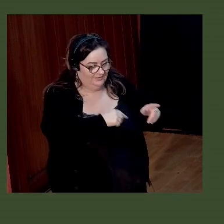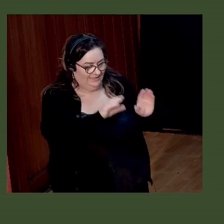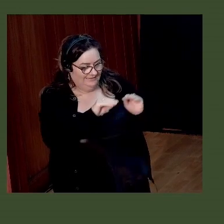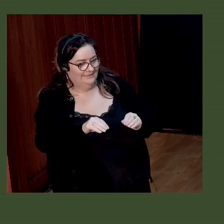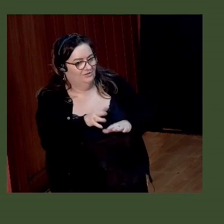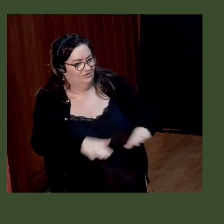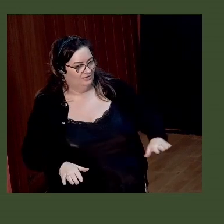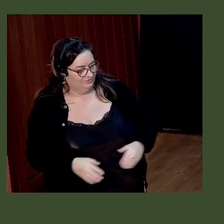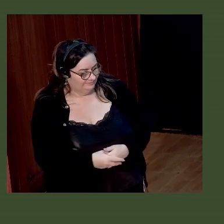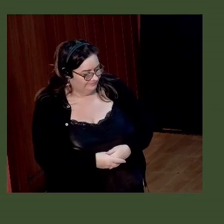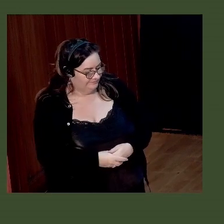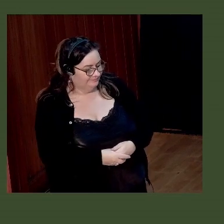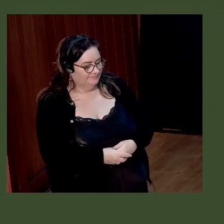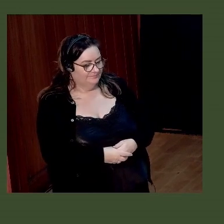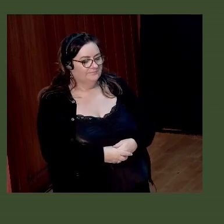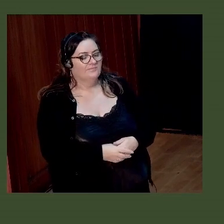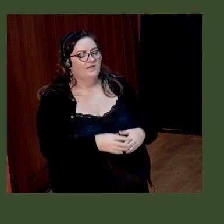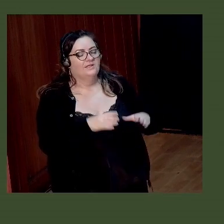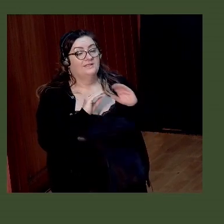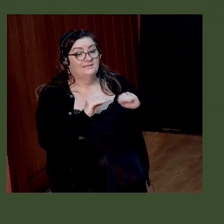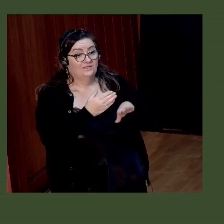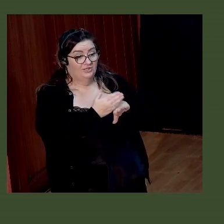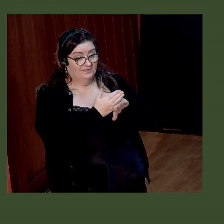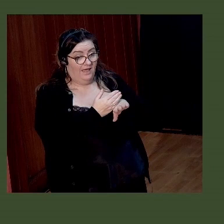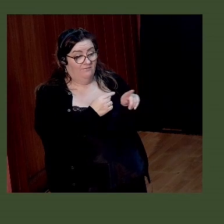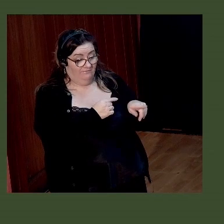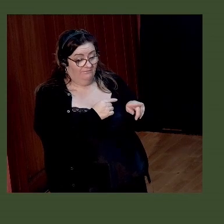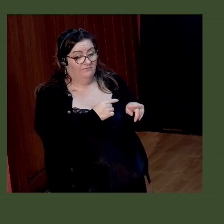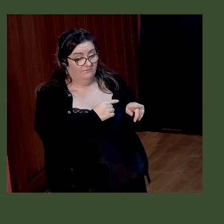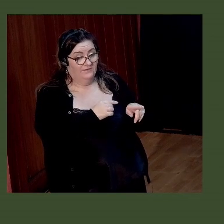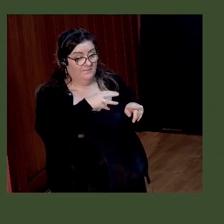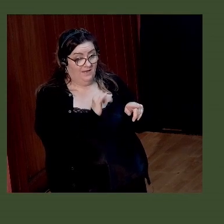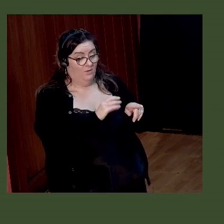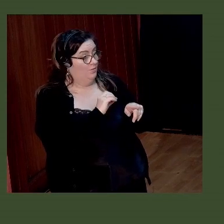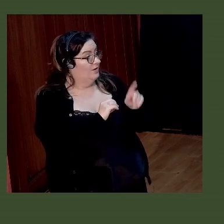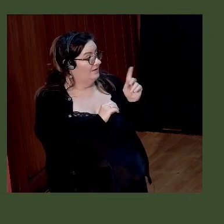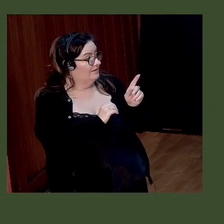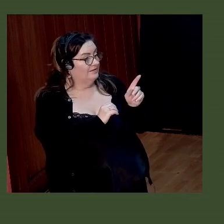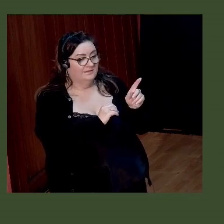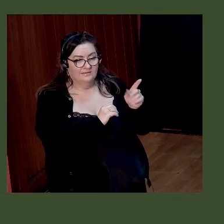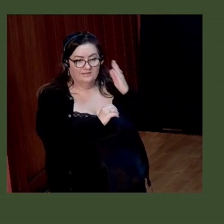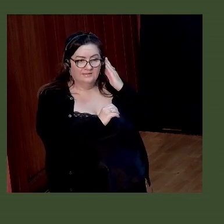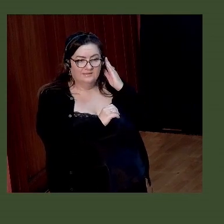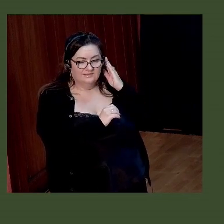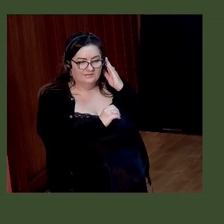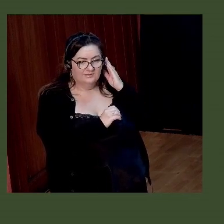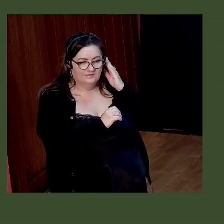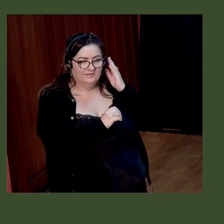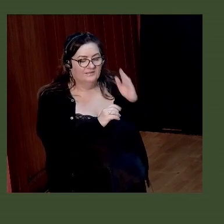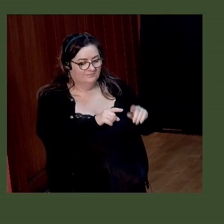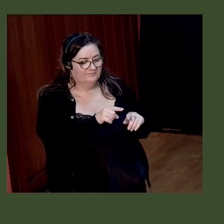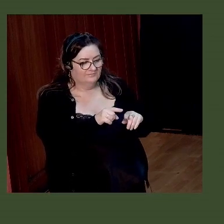In 1910, he was on the teaching staff at the summer college in Turmicady, County Mayo in 1912. He was appointed professor